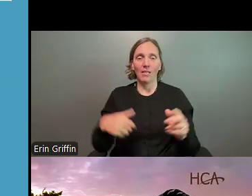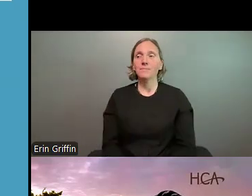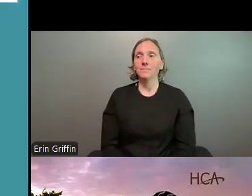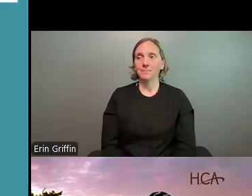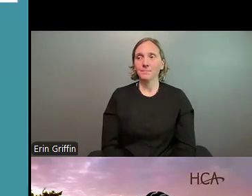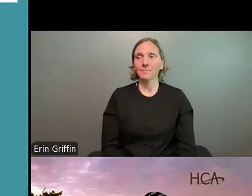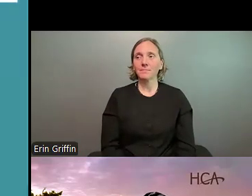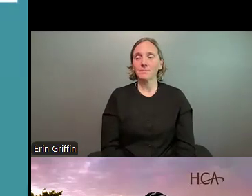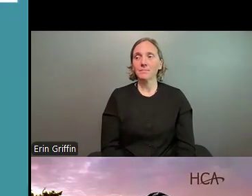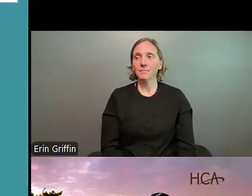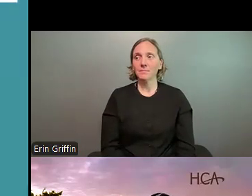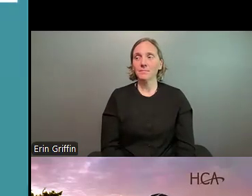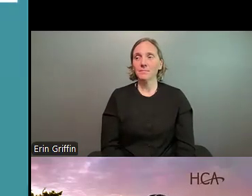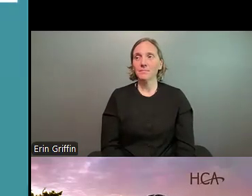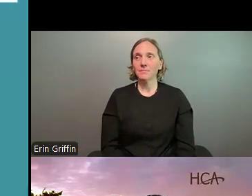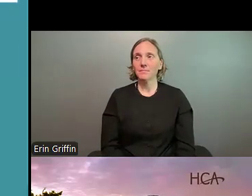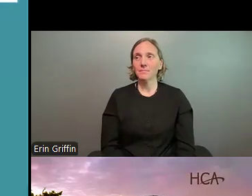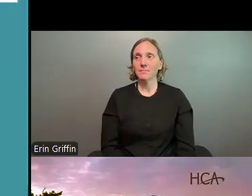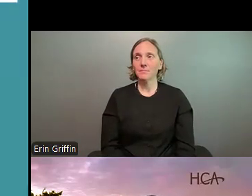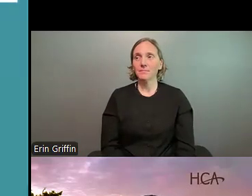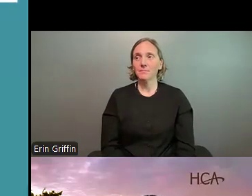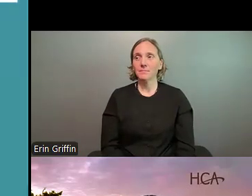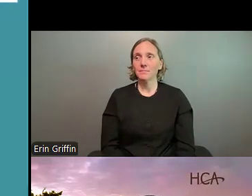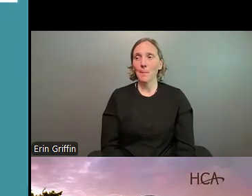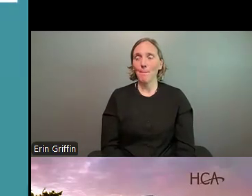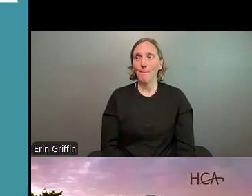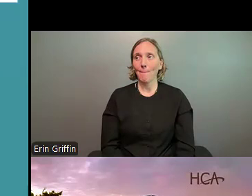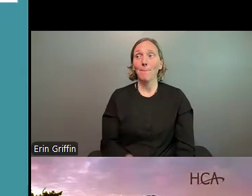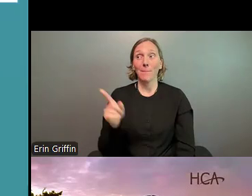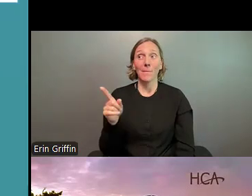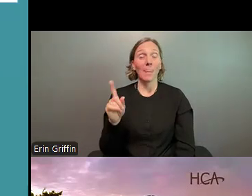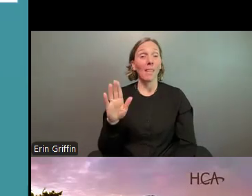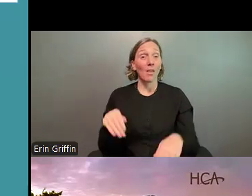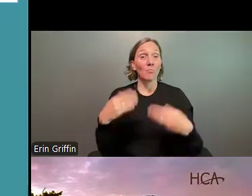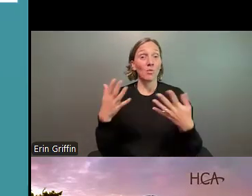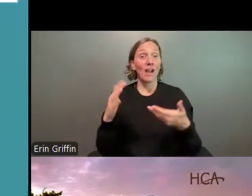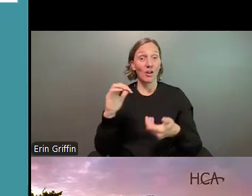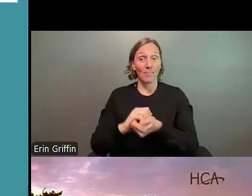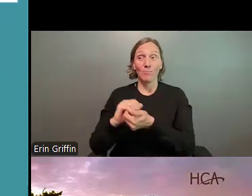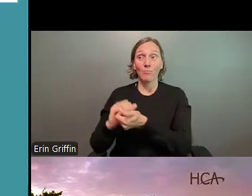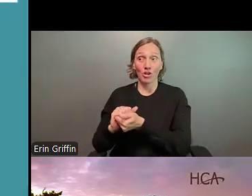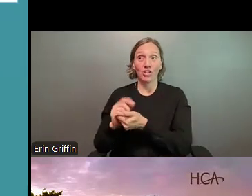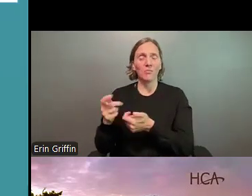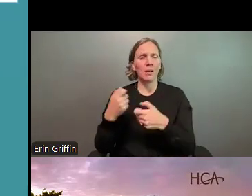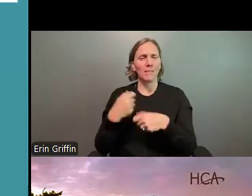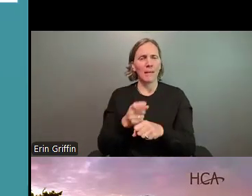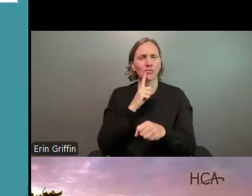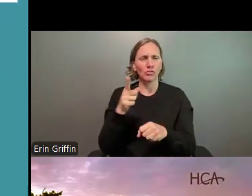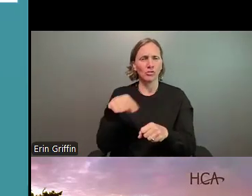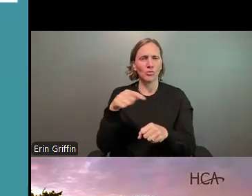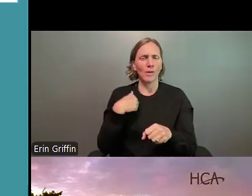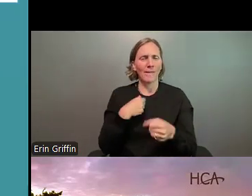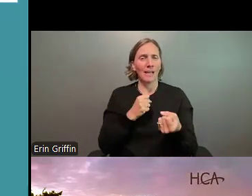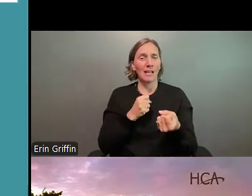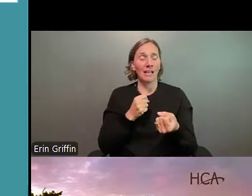Next slide, please. Wanted to make sure our provider partners had information on our provider